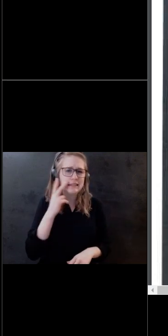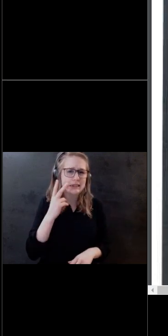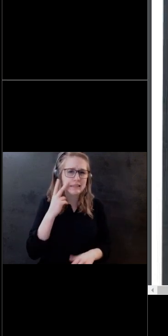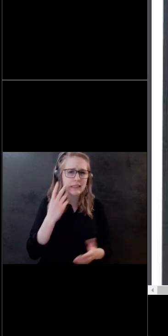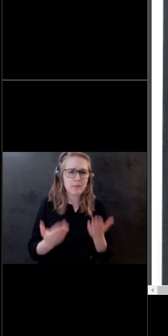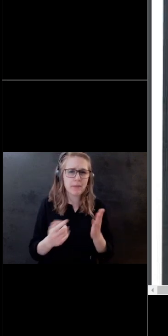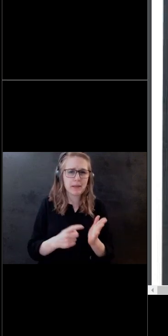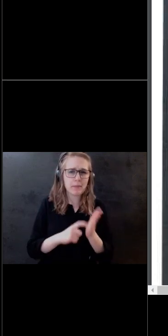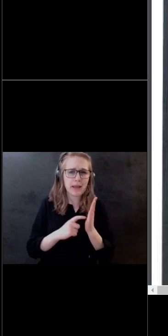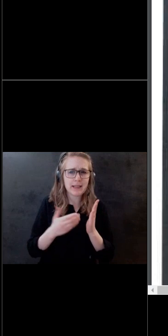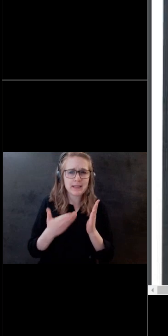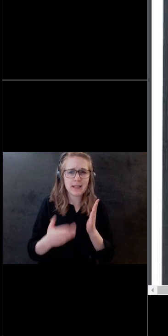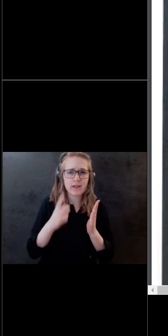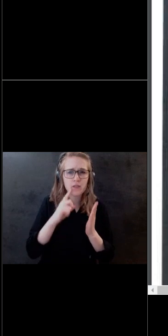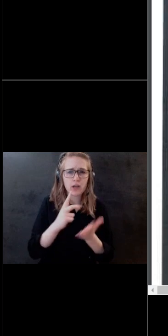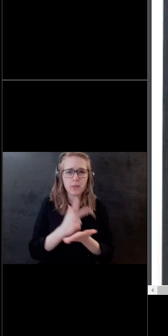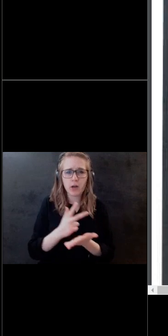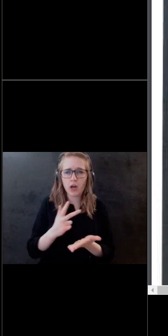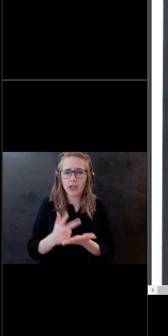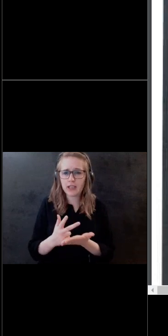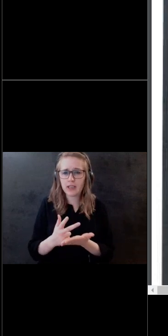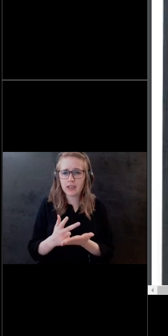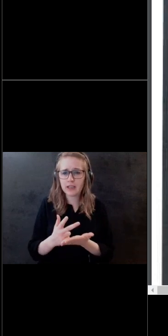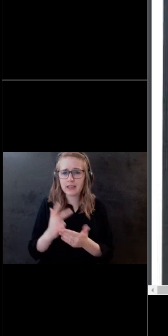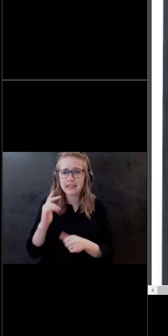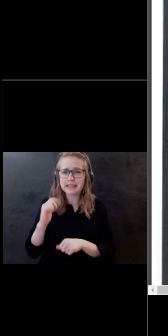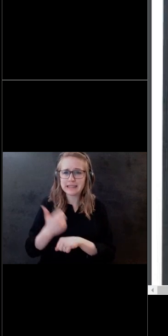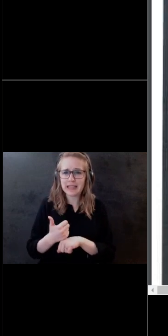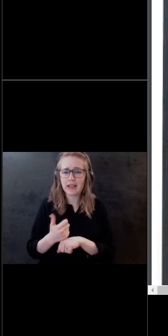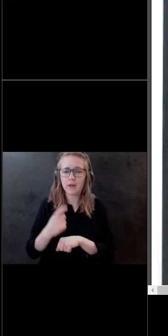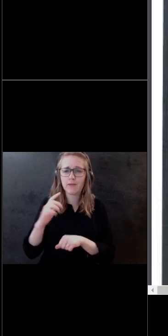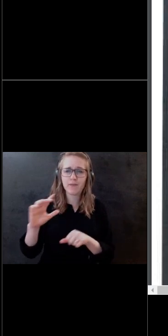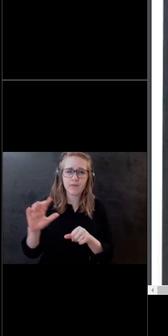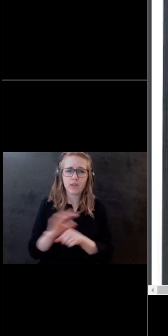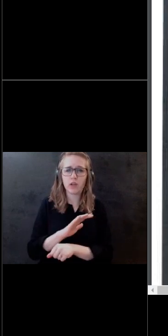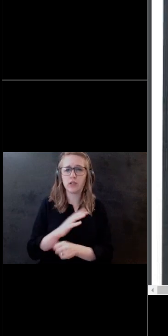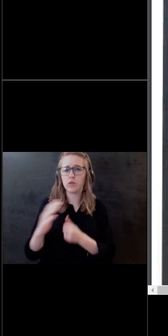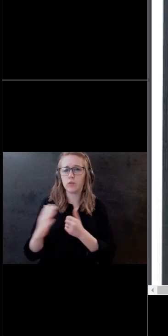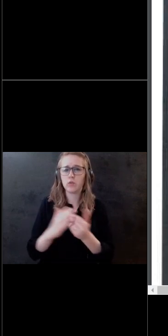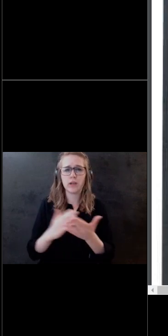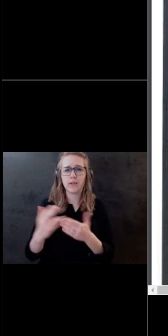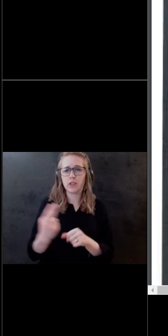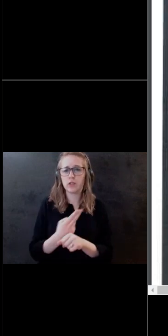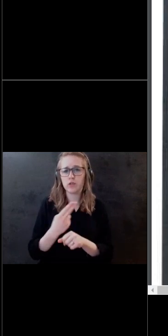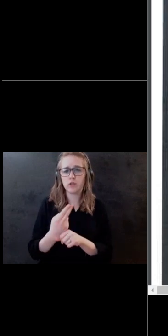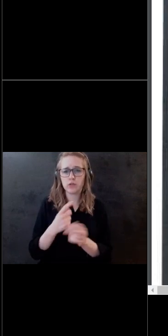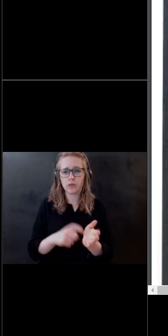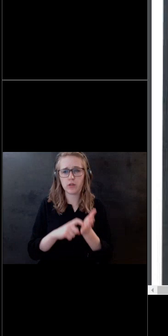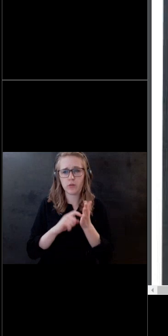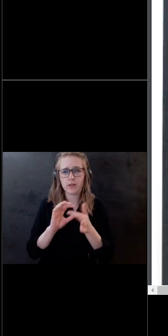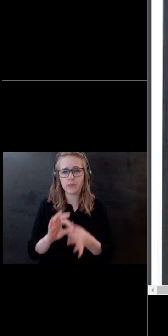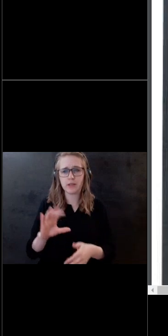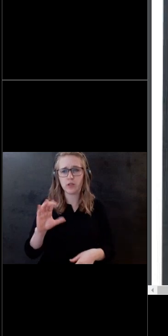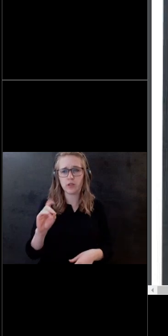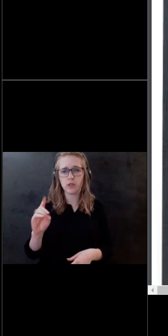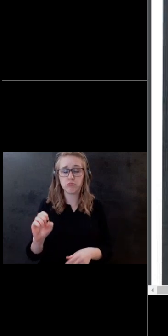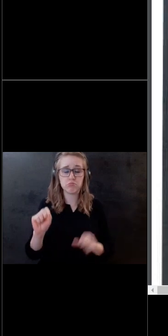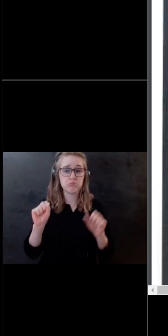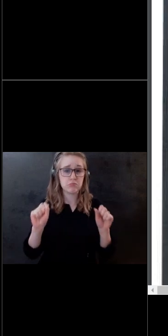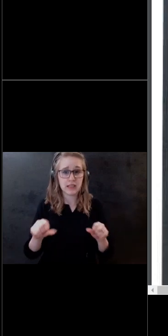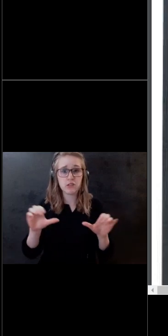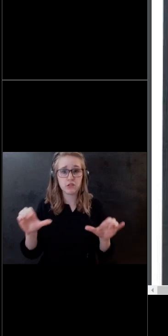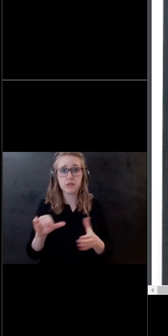demand is there for that parking to be dedicated fully to whatever use we'd be required to do it under the code. We can do that in